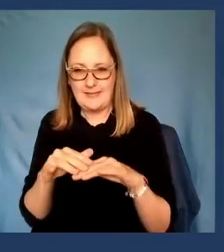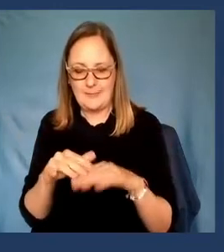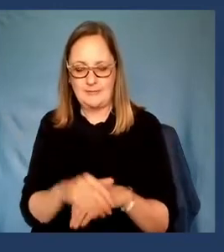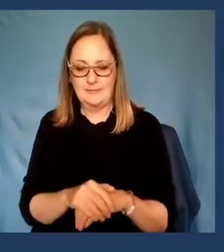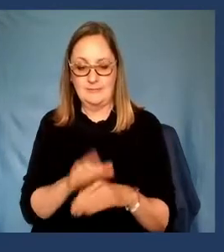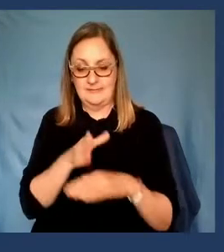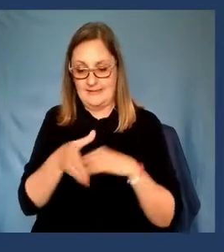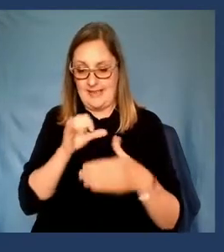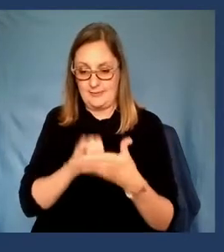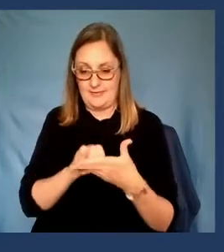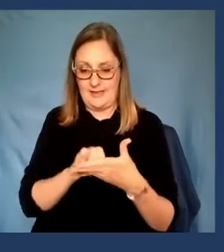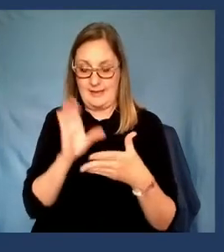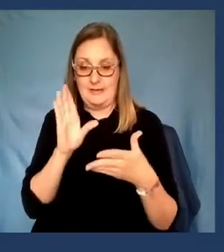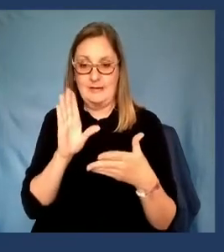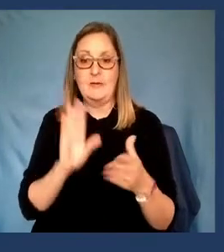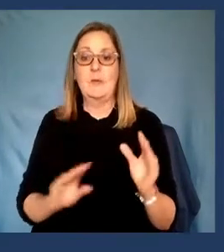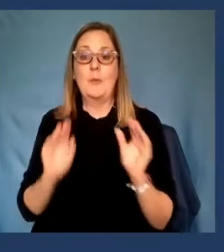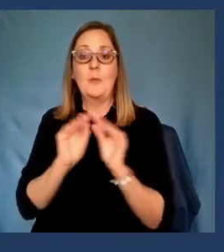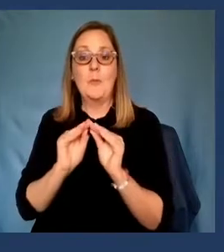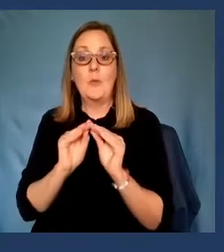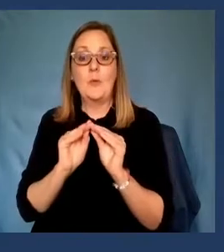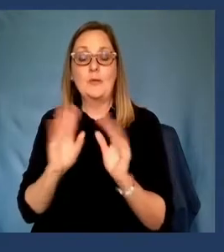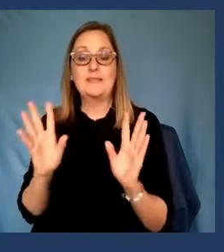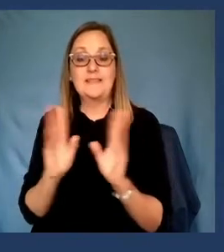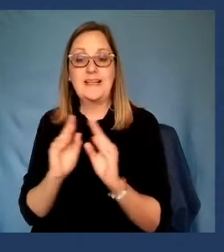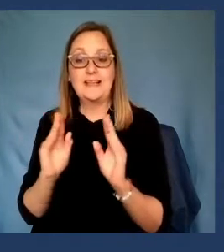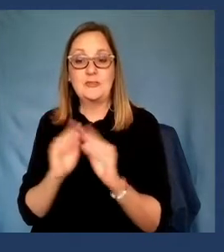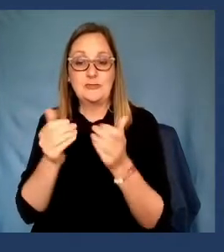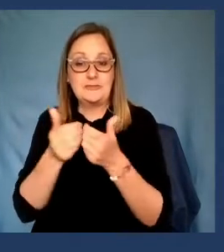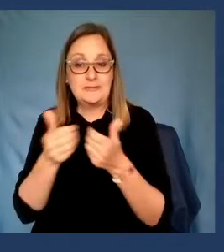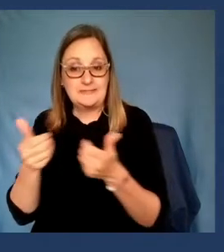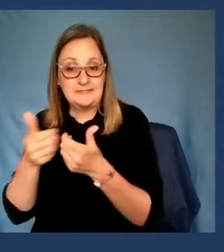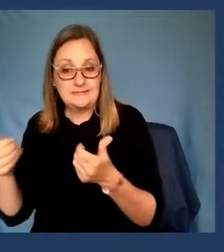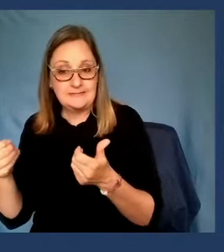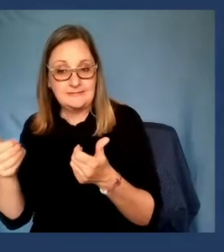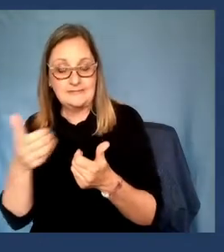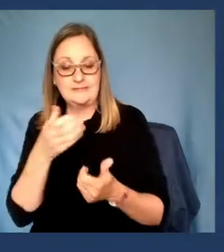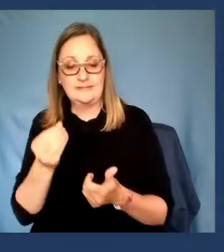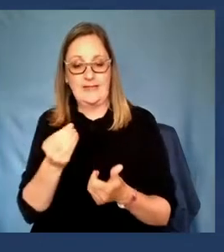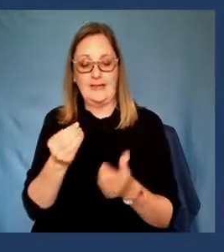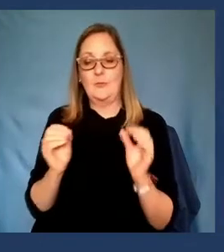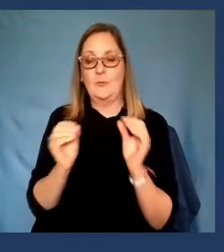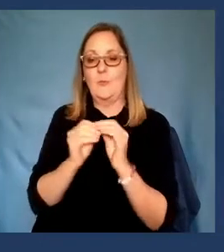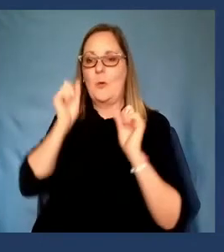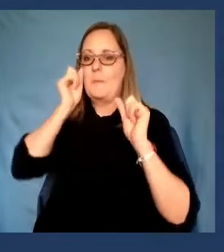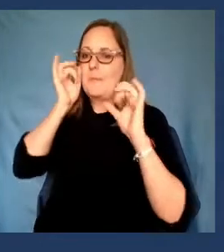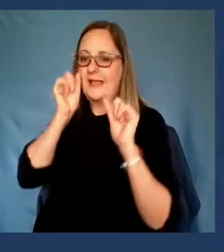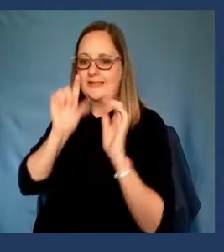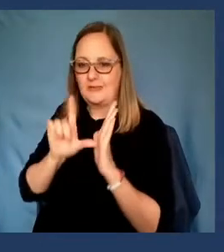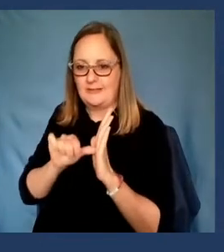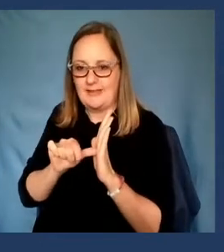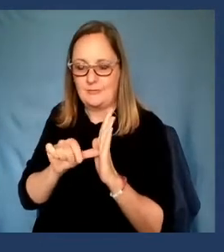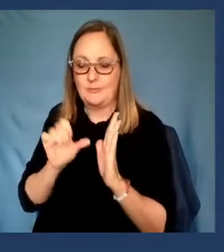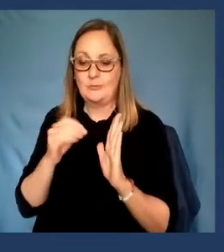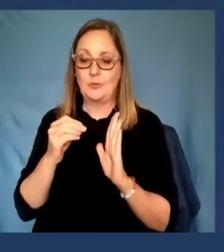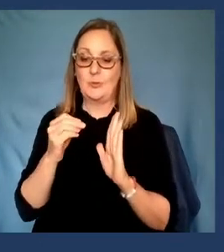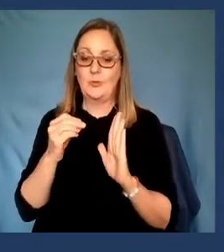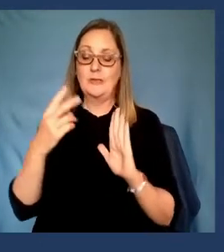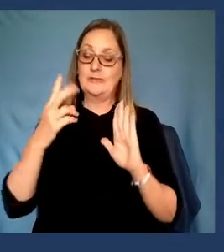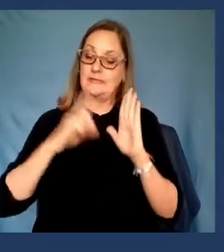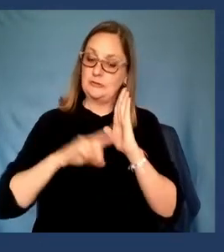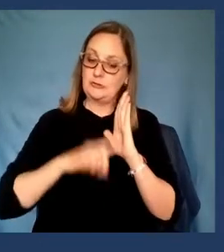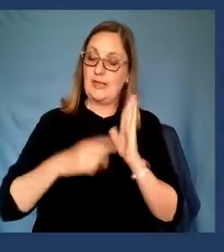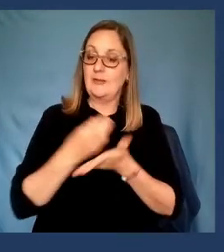also encourage you to check out two things, resources online that you'll be seeing in your environment. One is